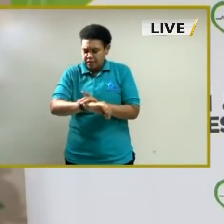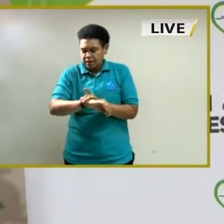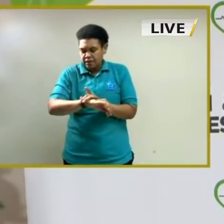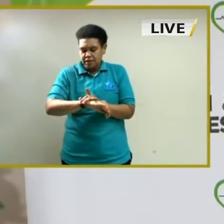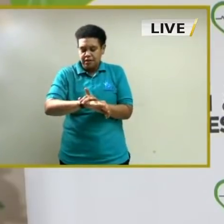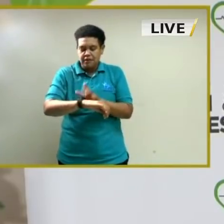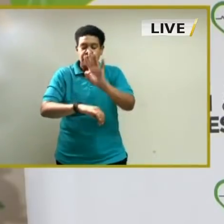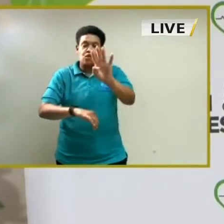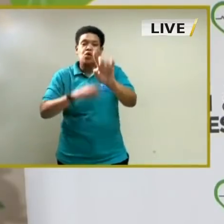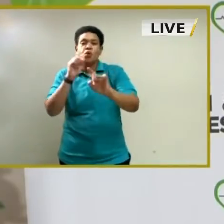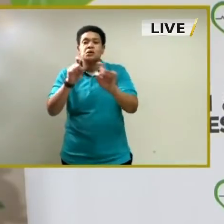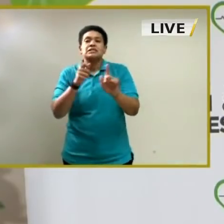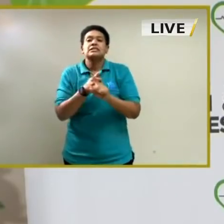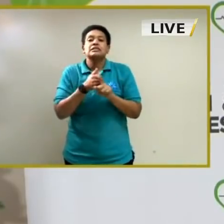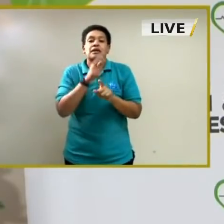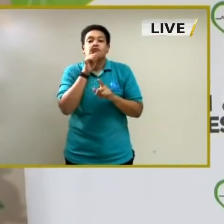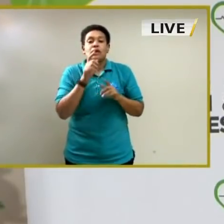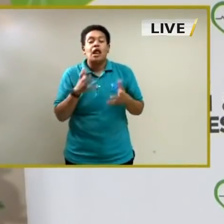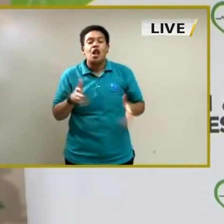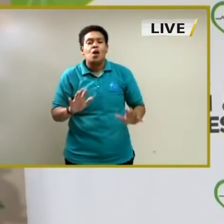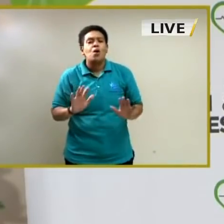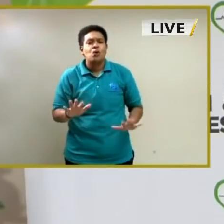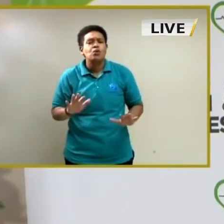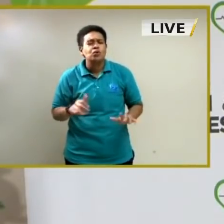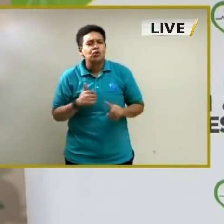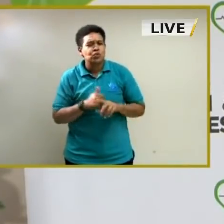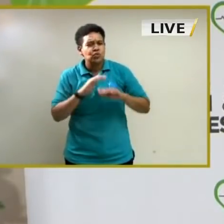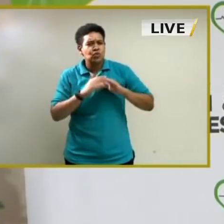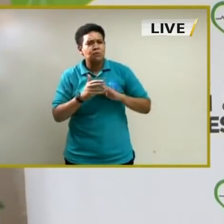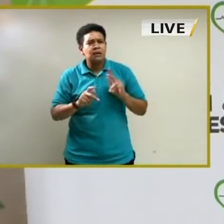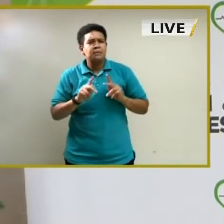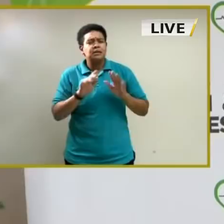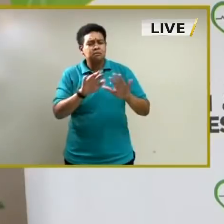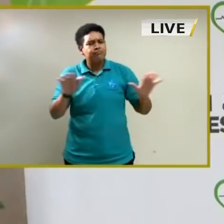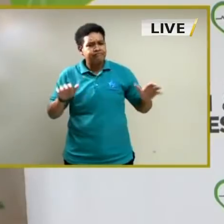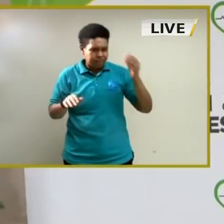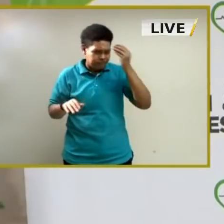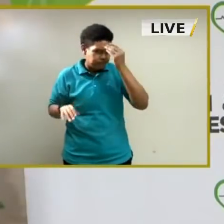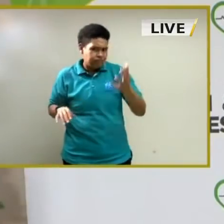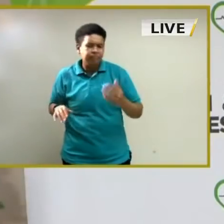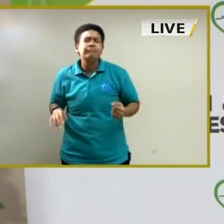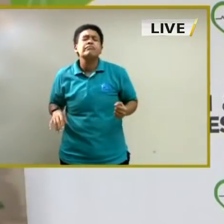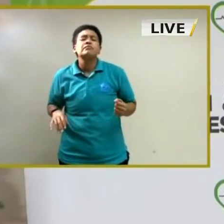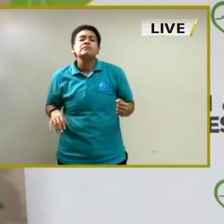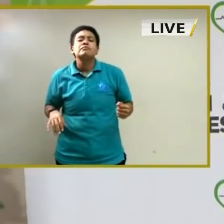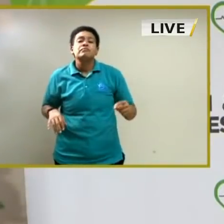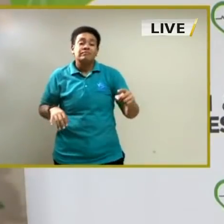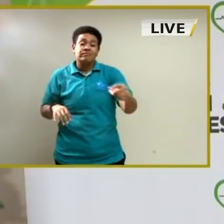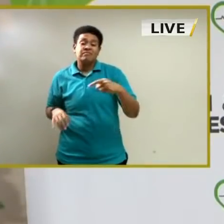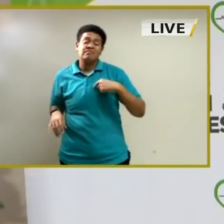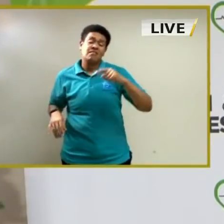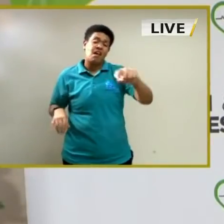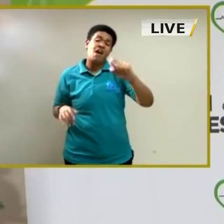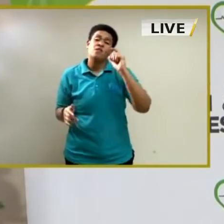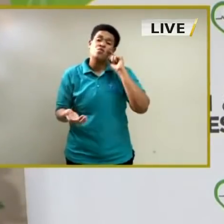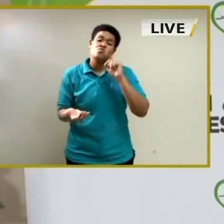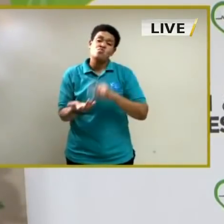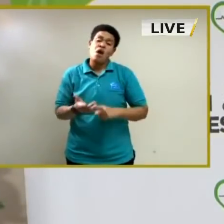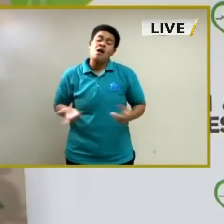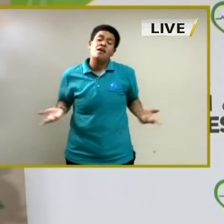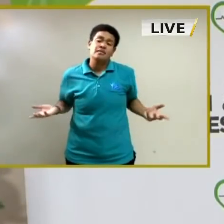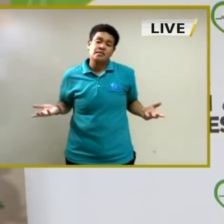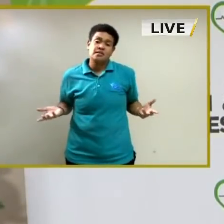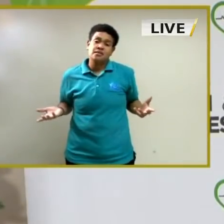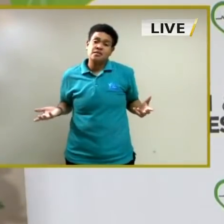questions are allowed, to Jamaicans that we have to recognize